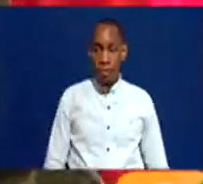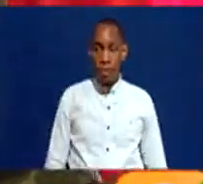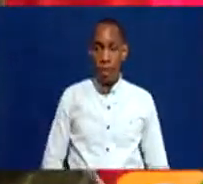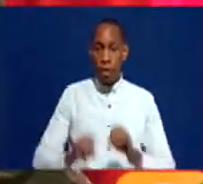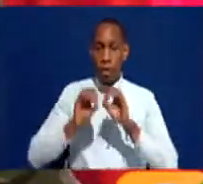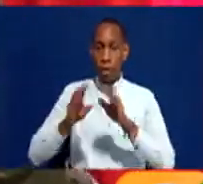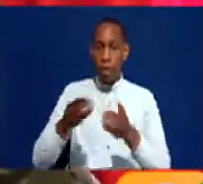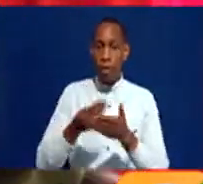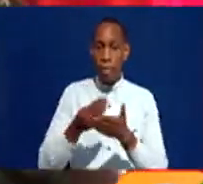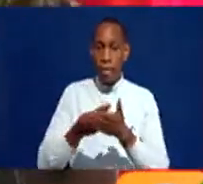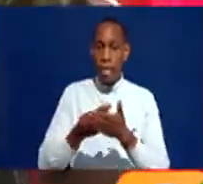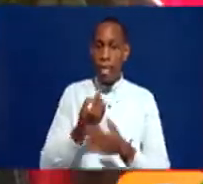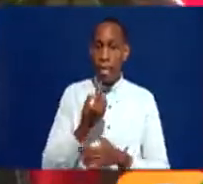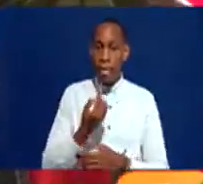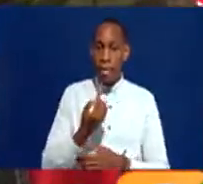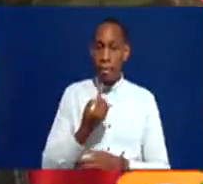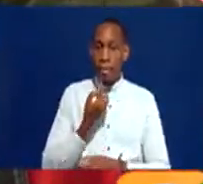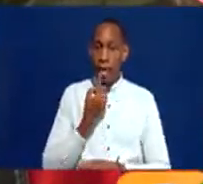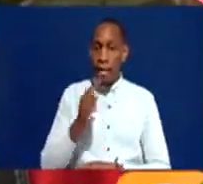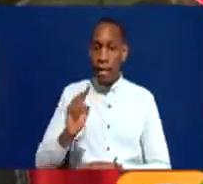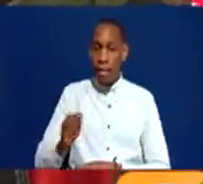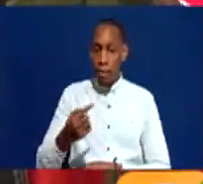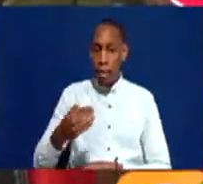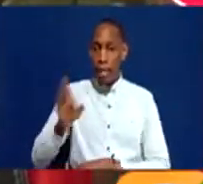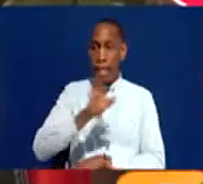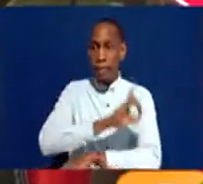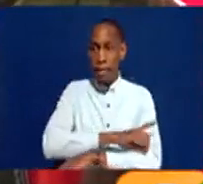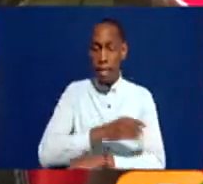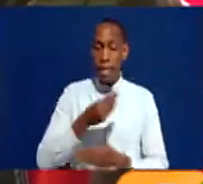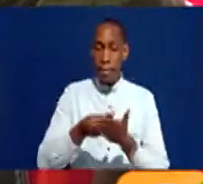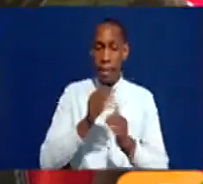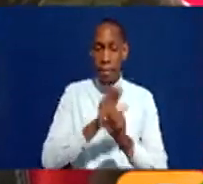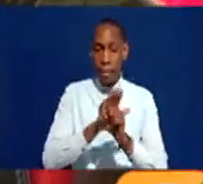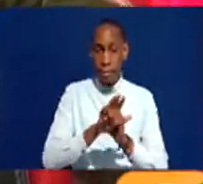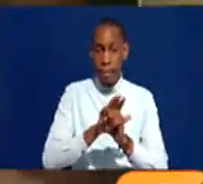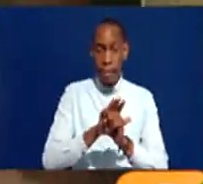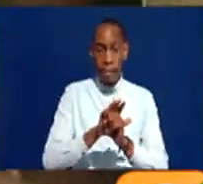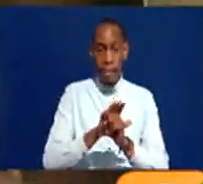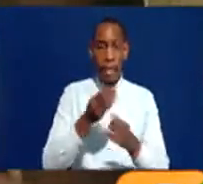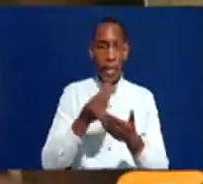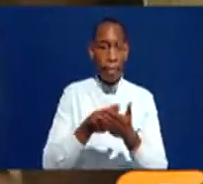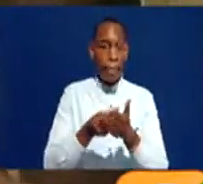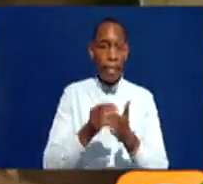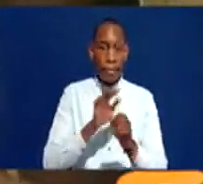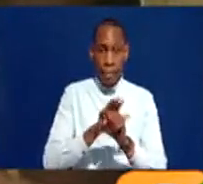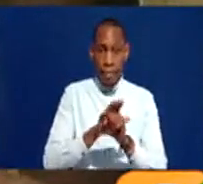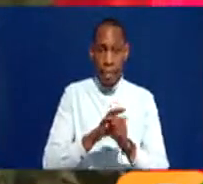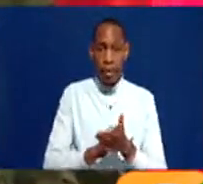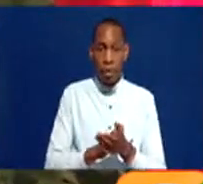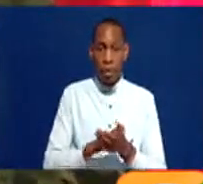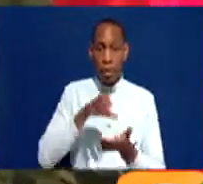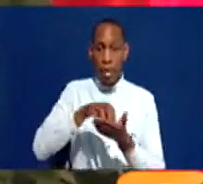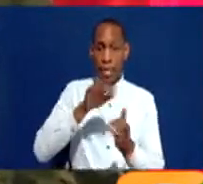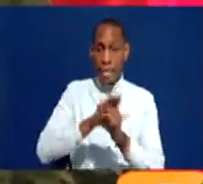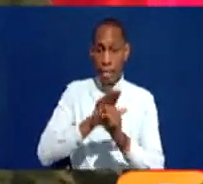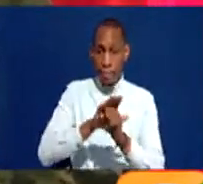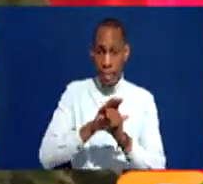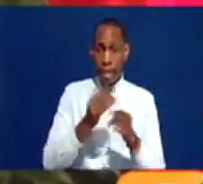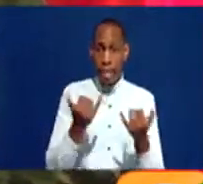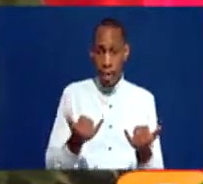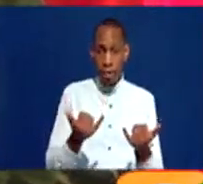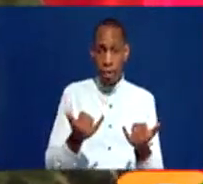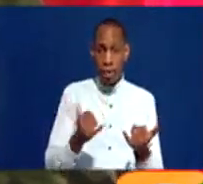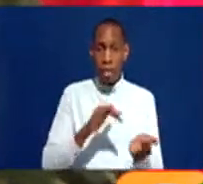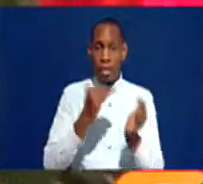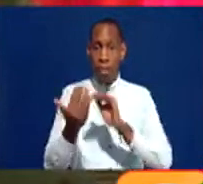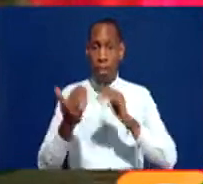in tunes of hundreds in a day, that's a lot of money. That's a lot of money to anyone. We have several cases which are already still